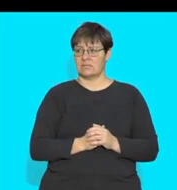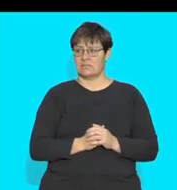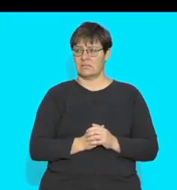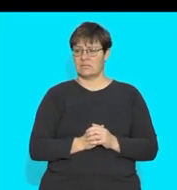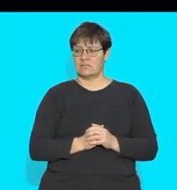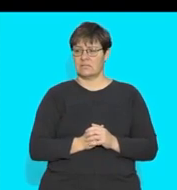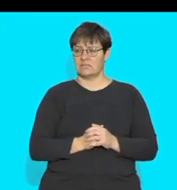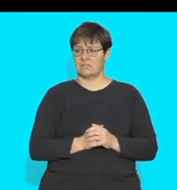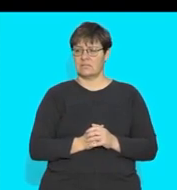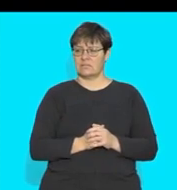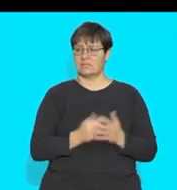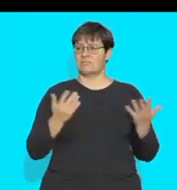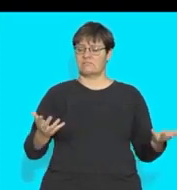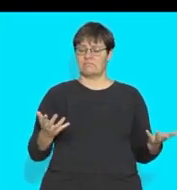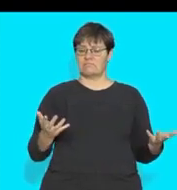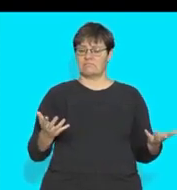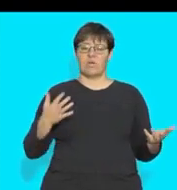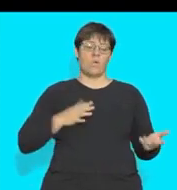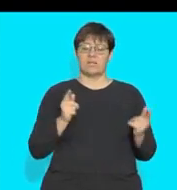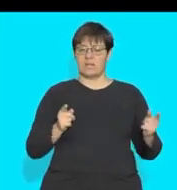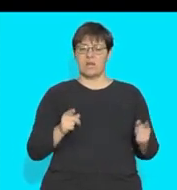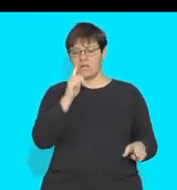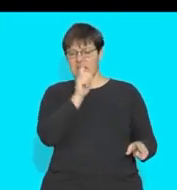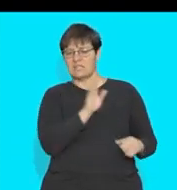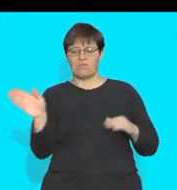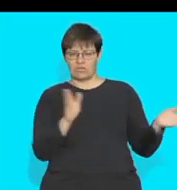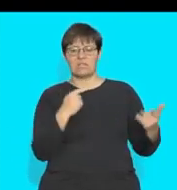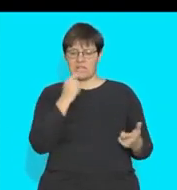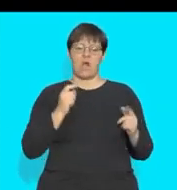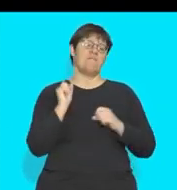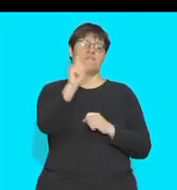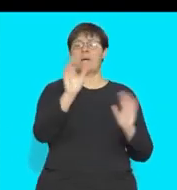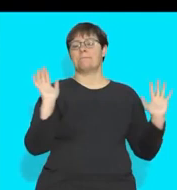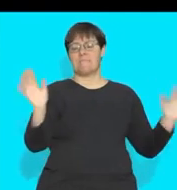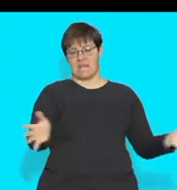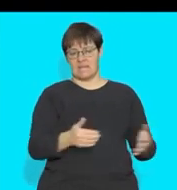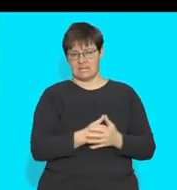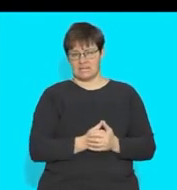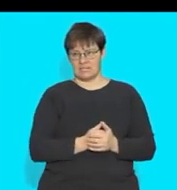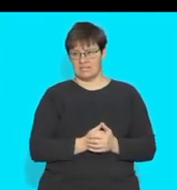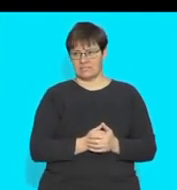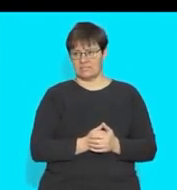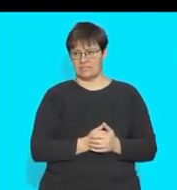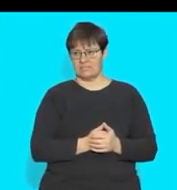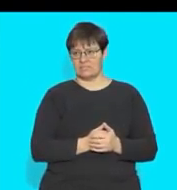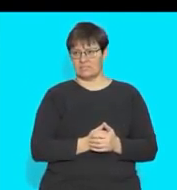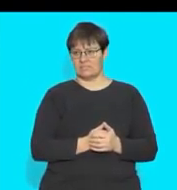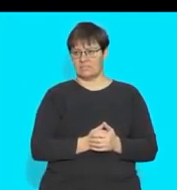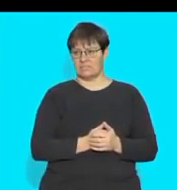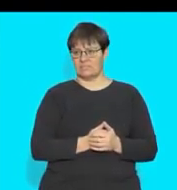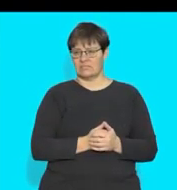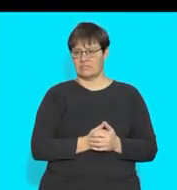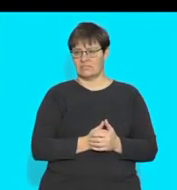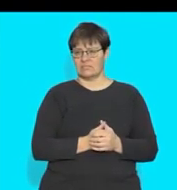54.72 meters. And they only wanted that. They didn't need direction because they just said how far. So we